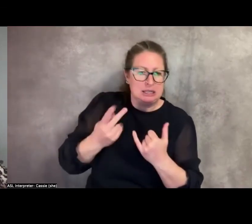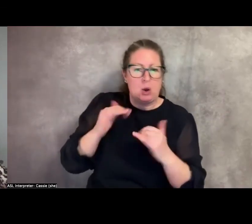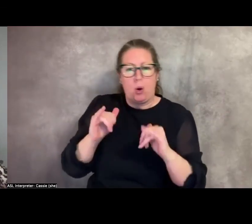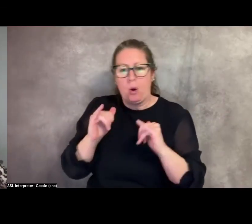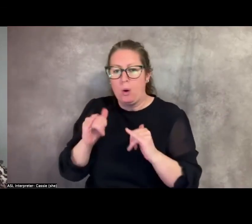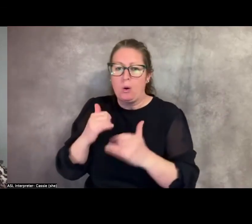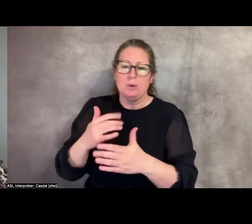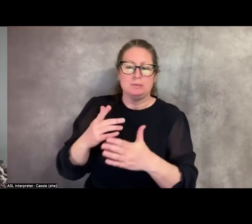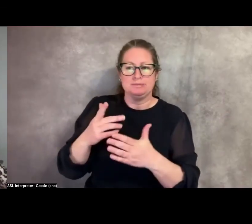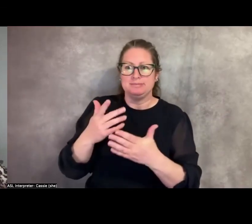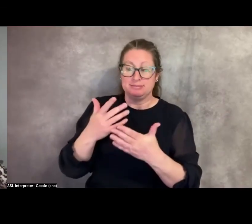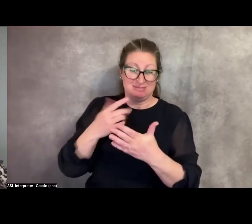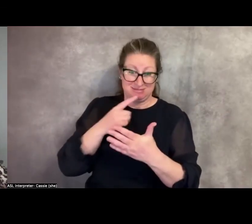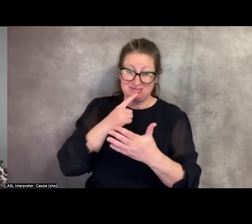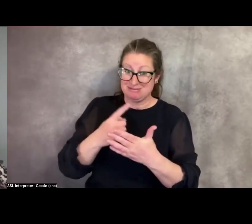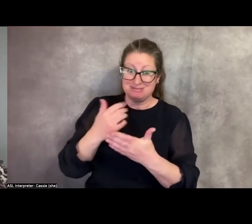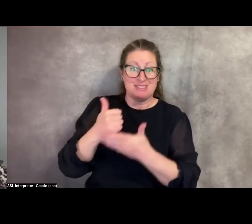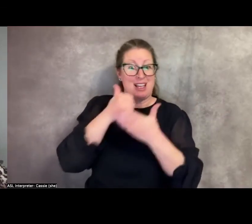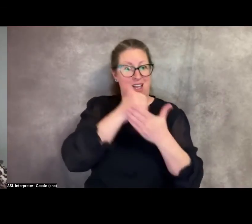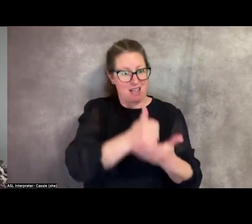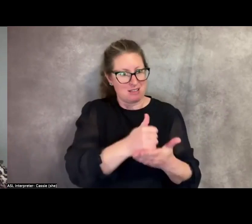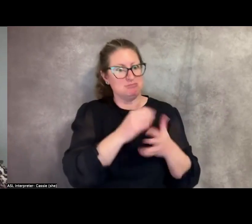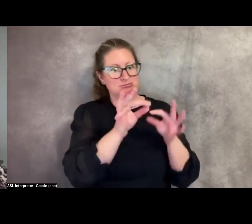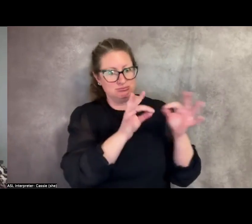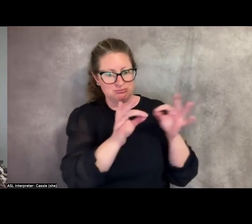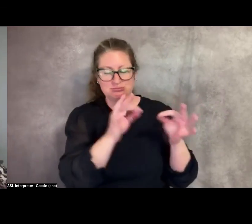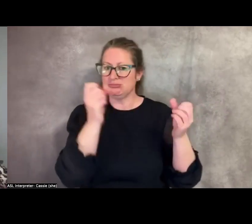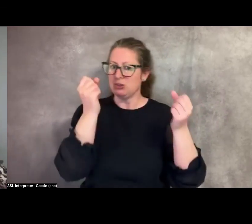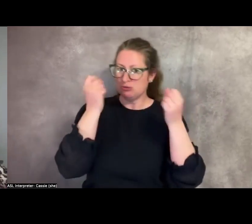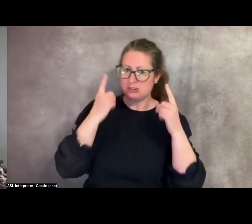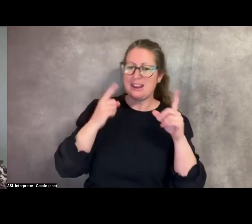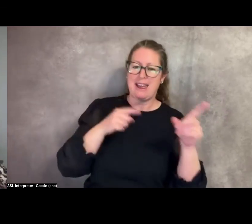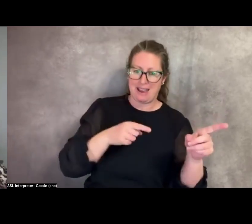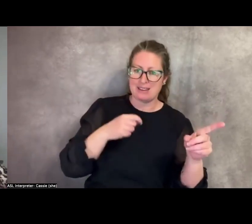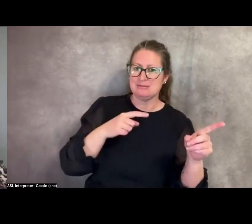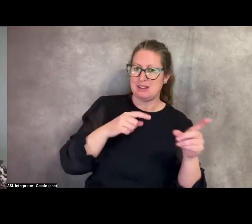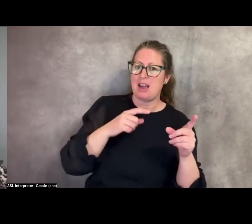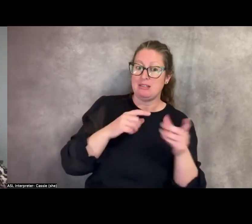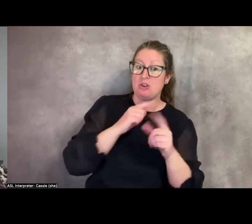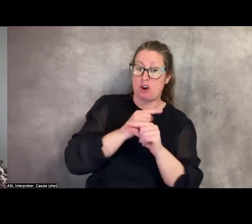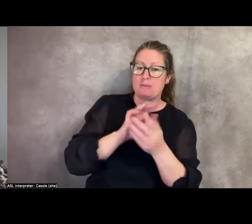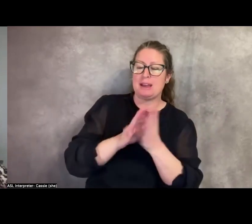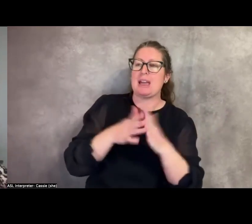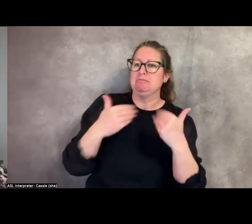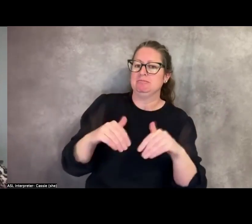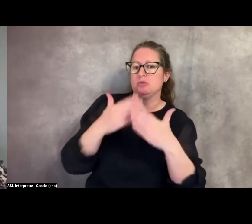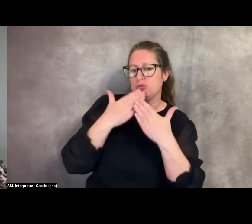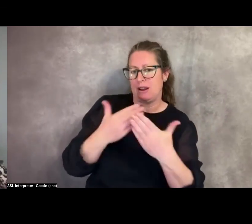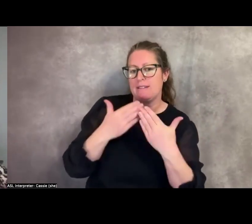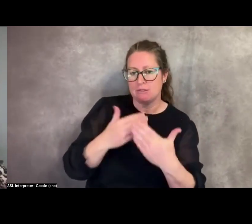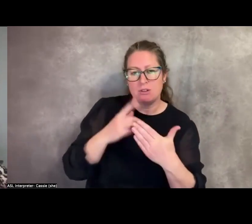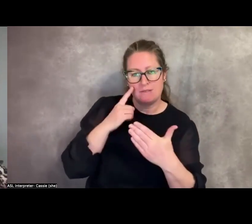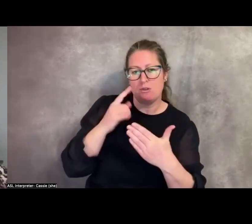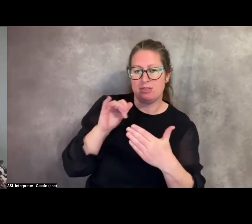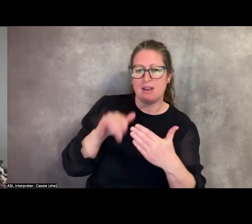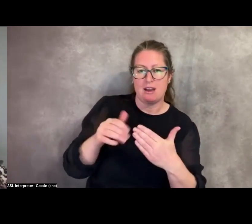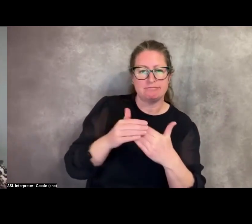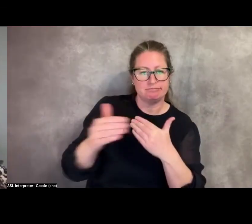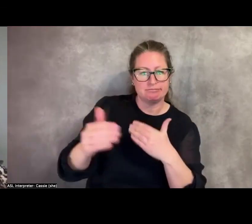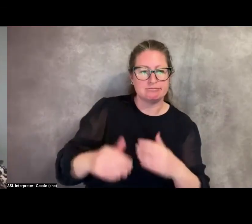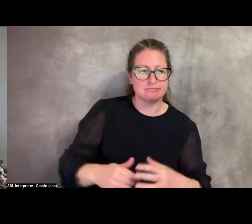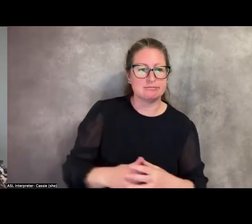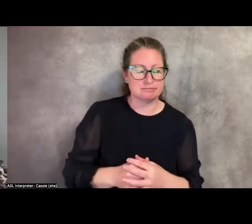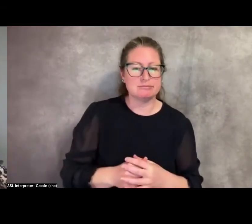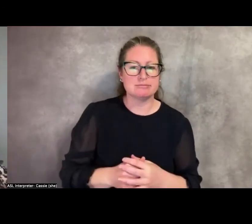now, and was very, very grateful after that. So we also, the